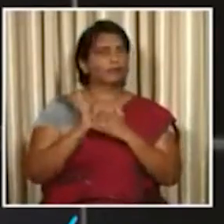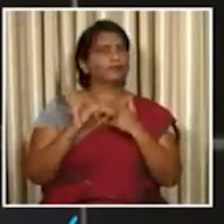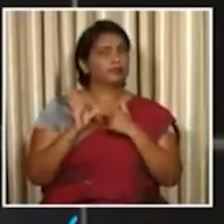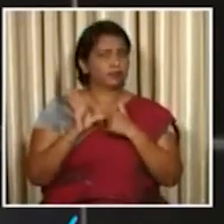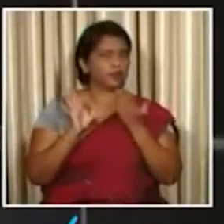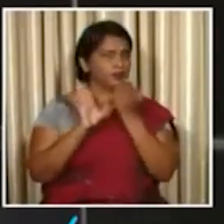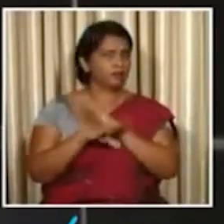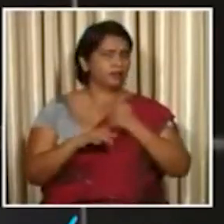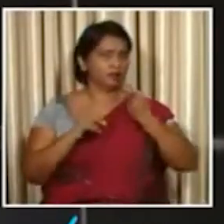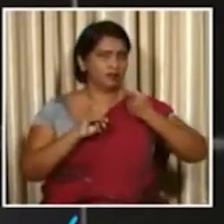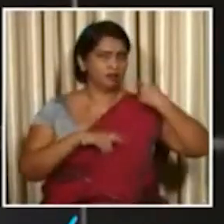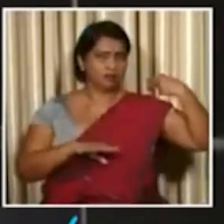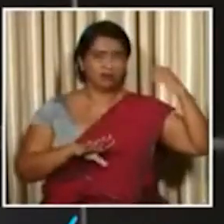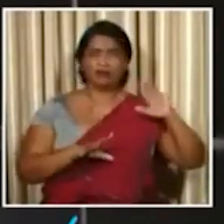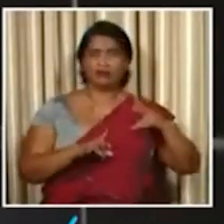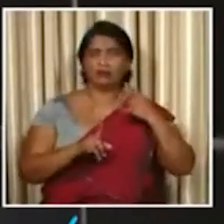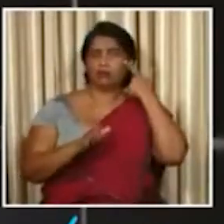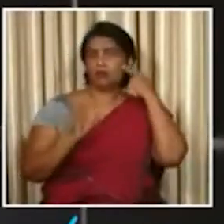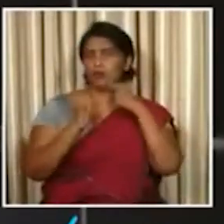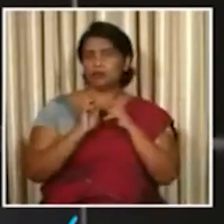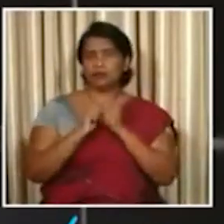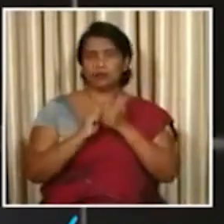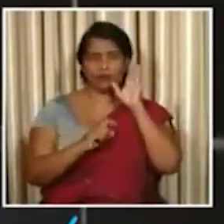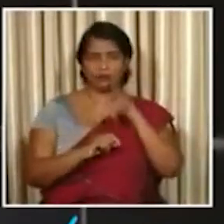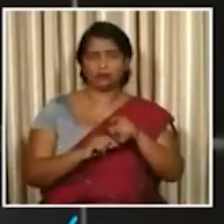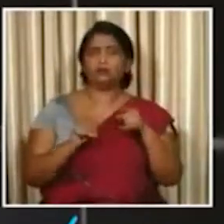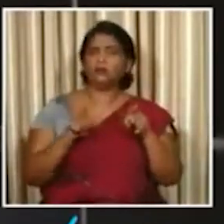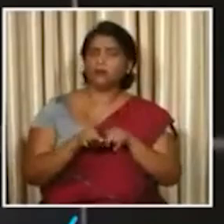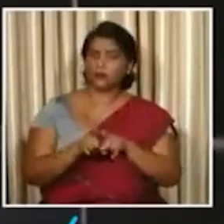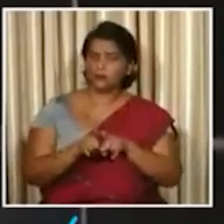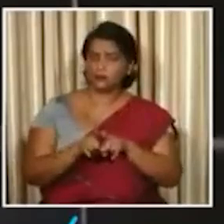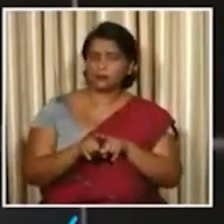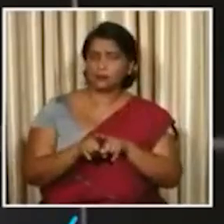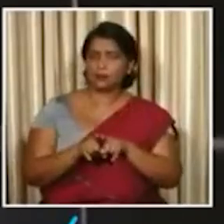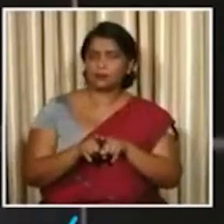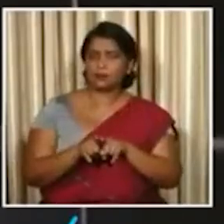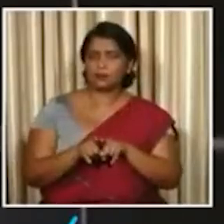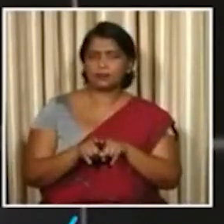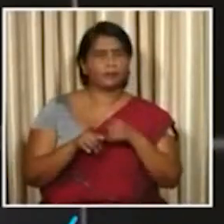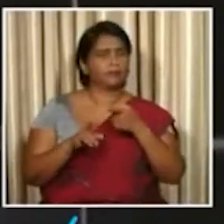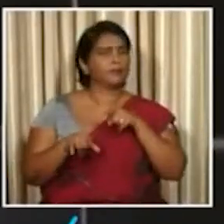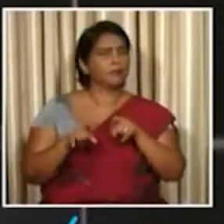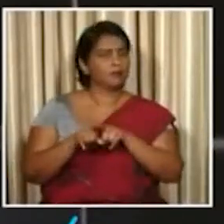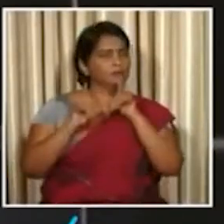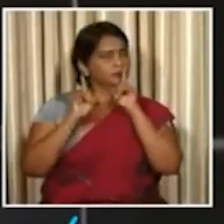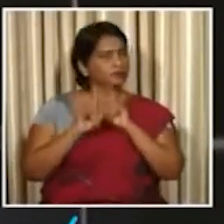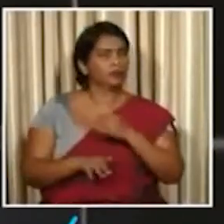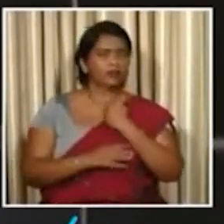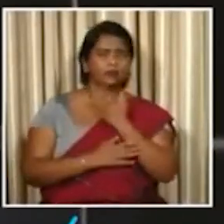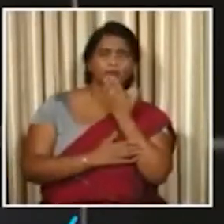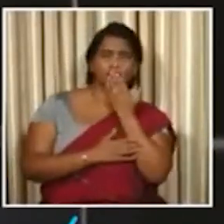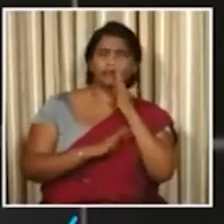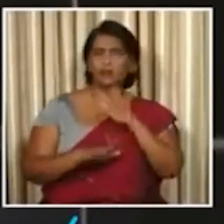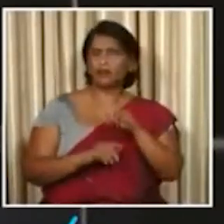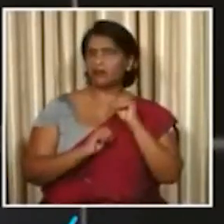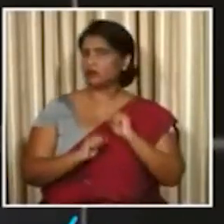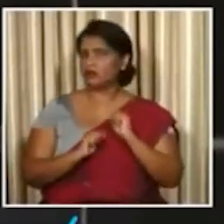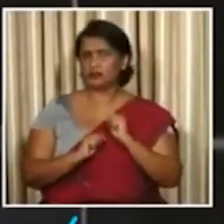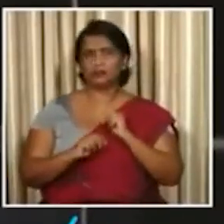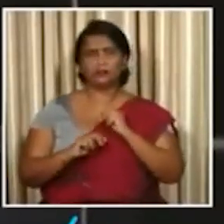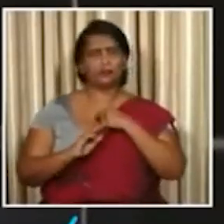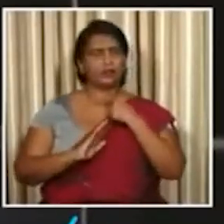to at least call for immediate restraint. We are keeping mum. What is the meaning of this? Our Foreign Ministry must